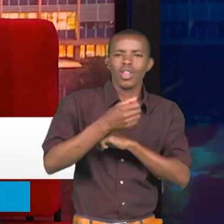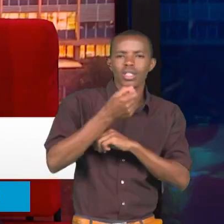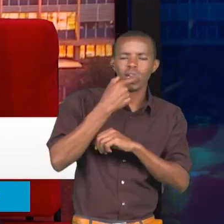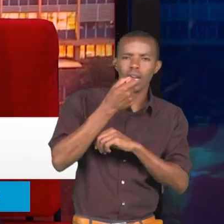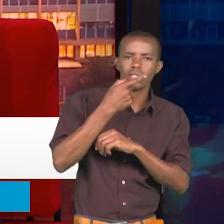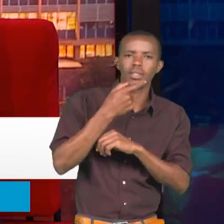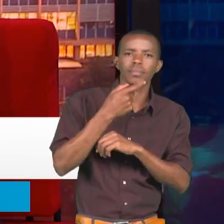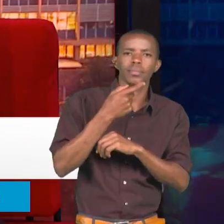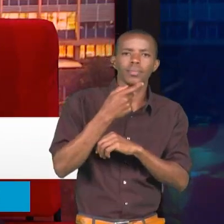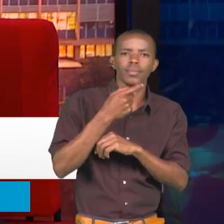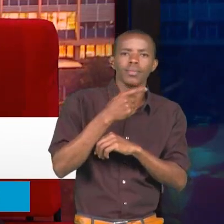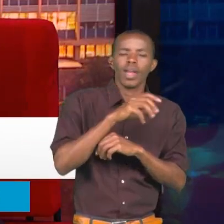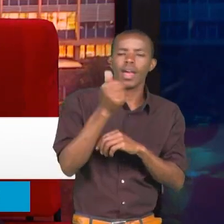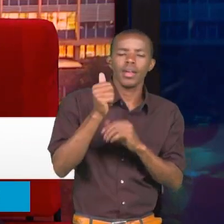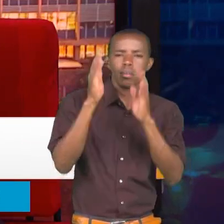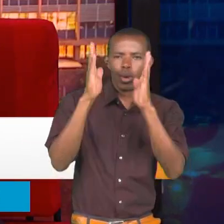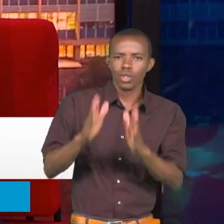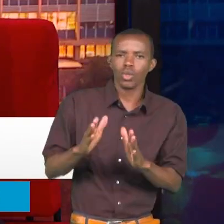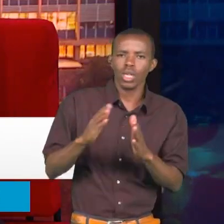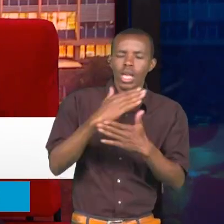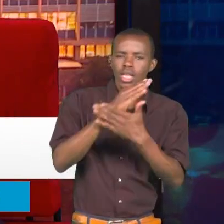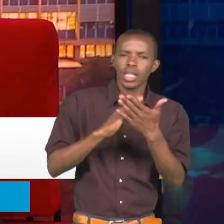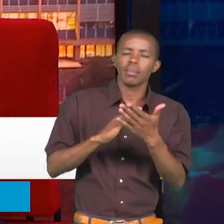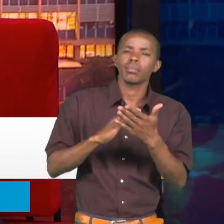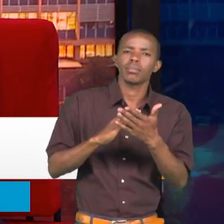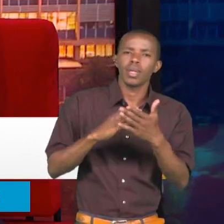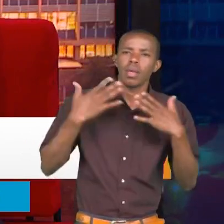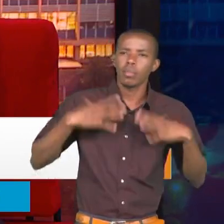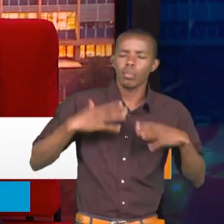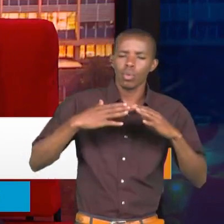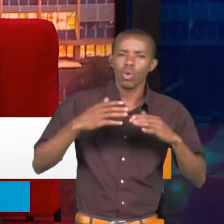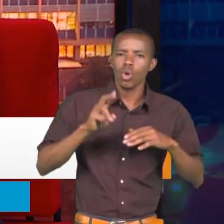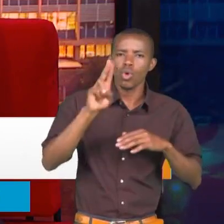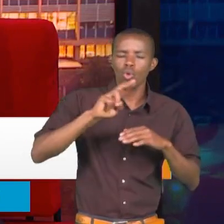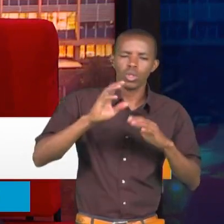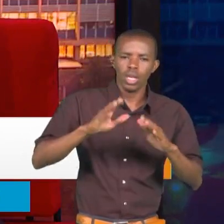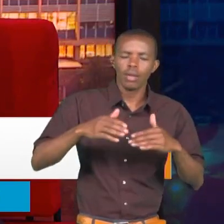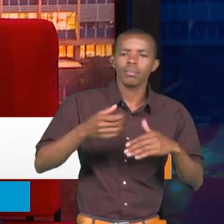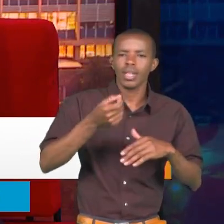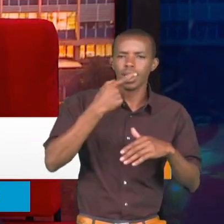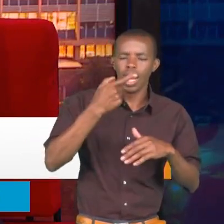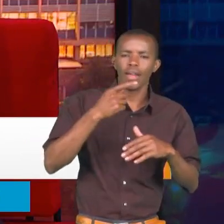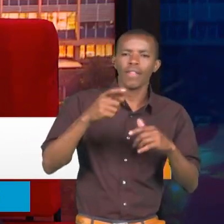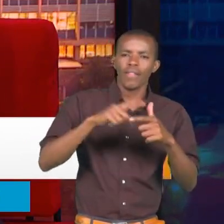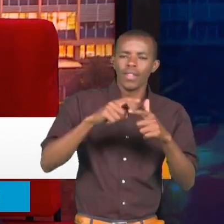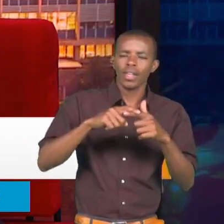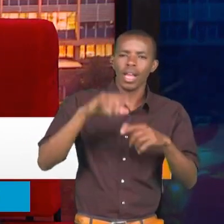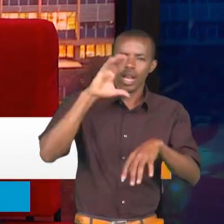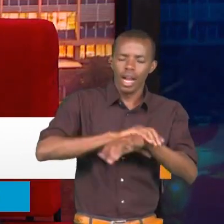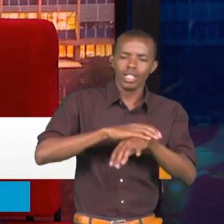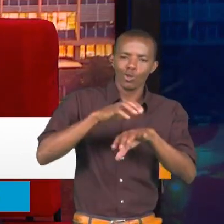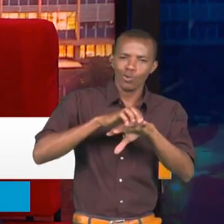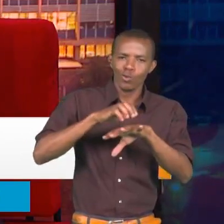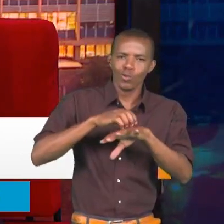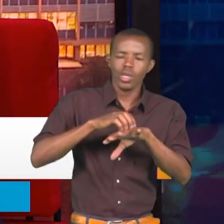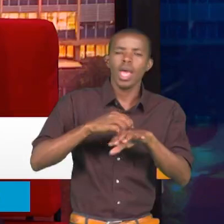Okay. For any other person, like some people can take a given drug and then they can get a rash. Okay. So we have not reported many cases of such,